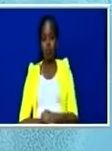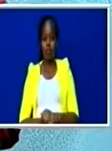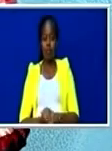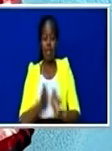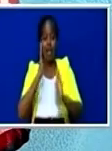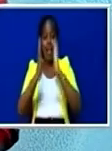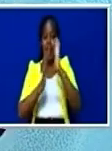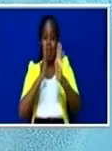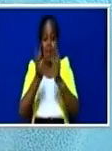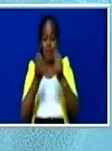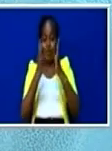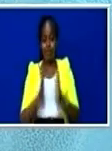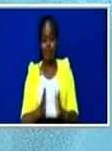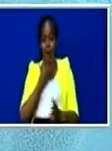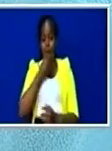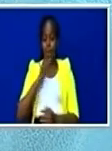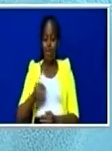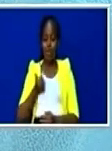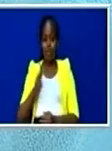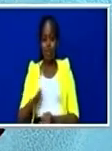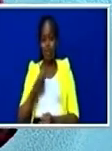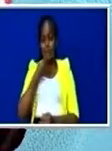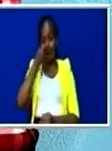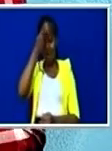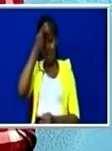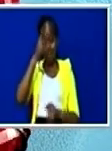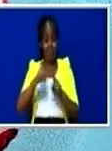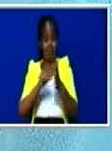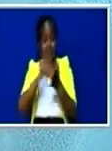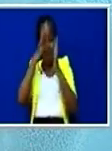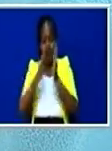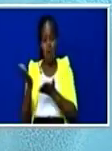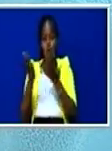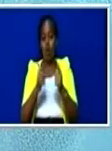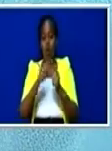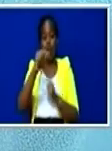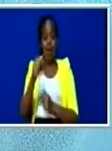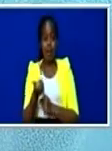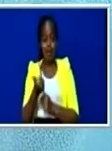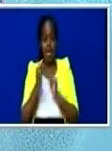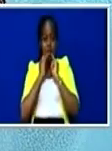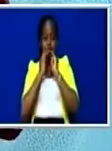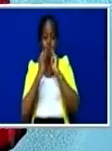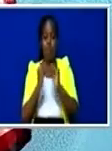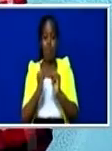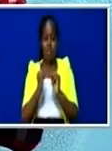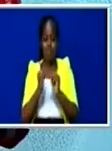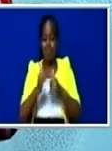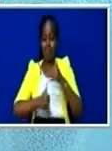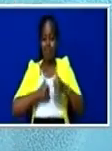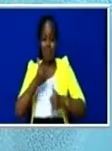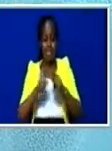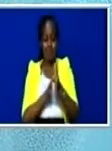Well, hello, dear viewer, boys and girls, parents and students. Welcome to yet another informative, exciting,